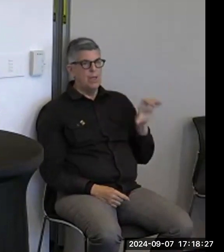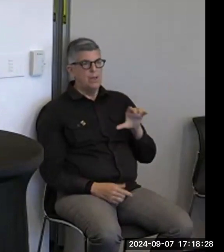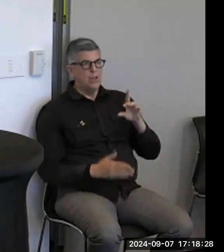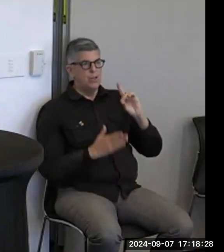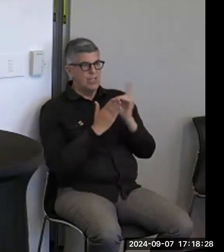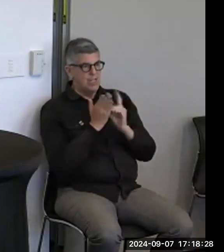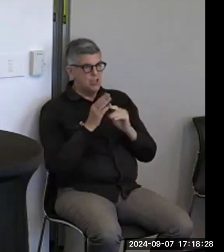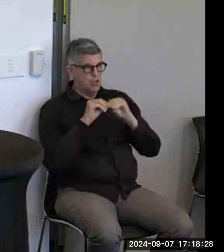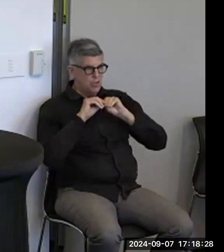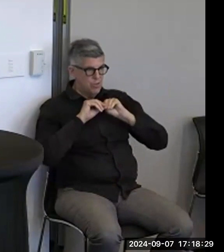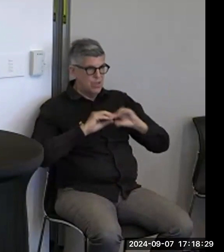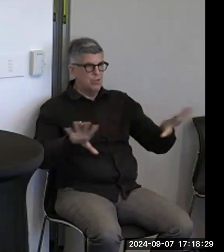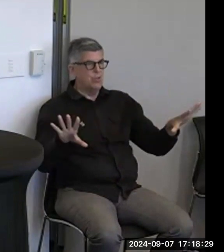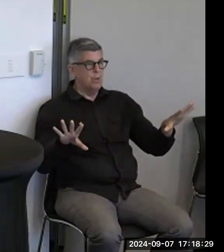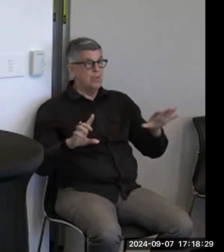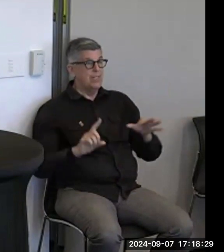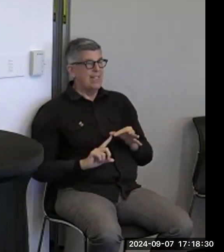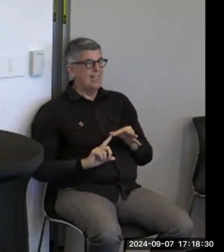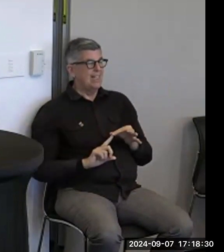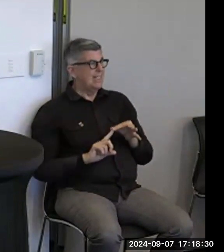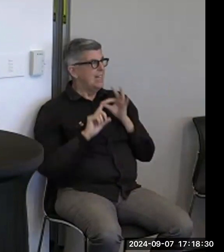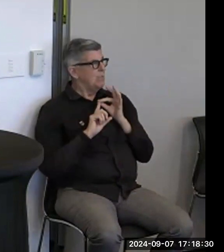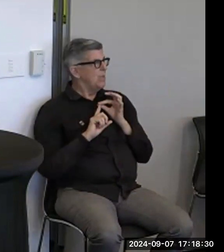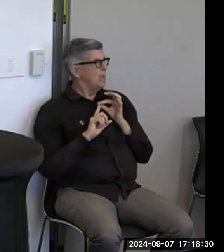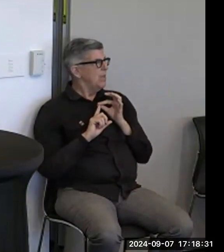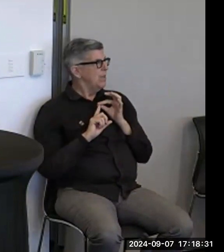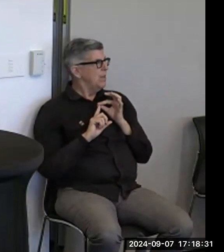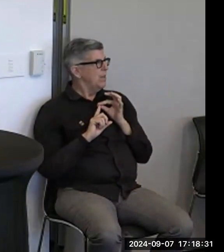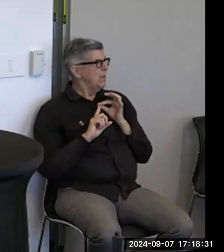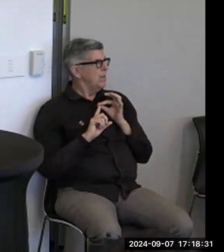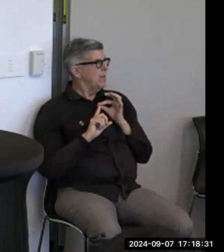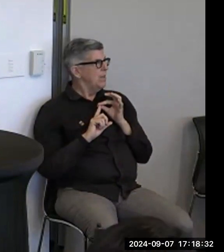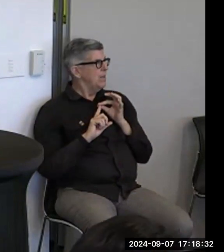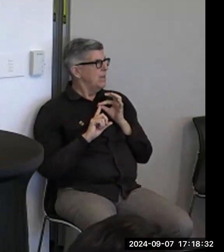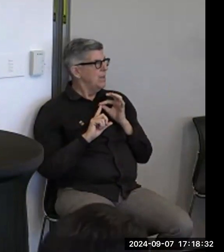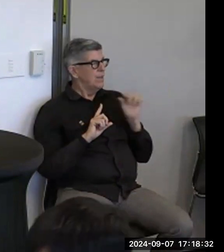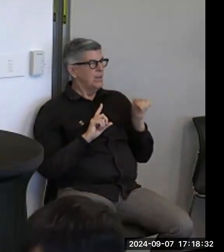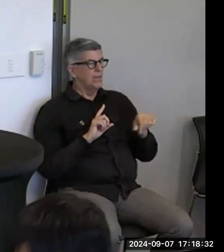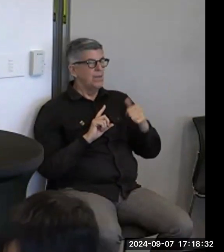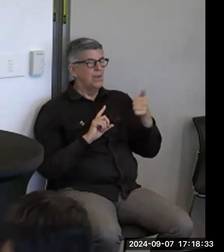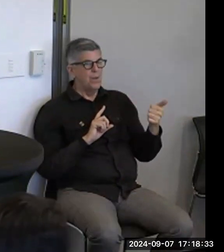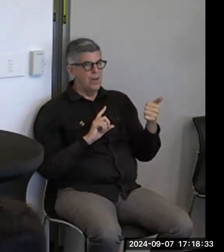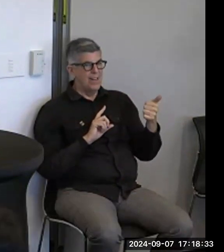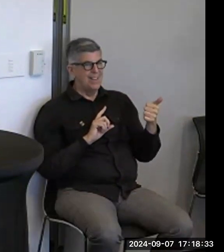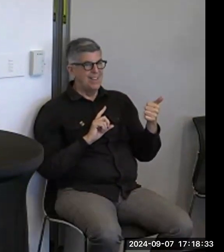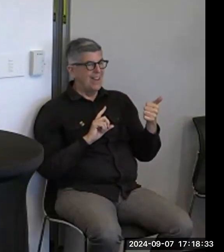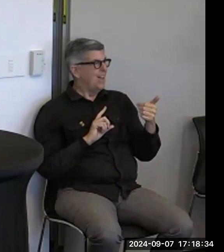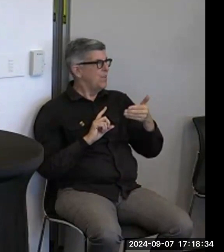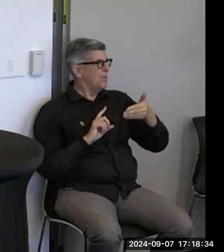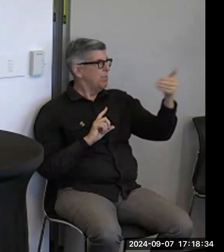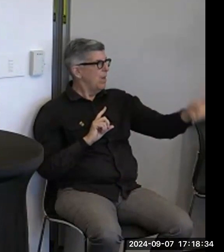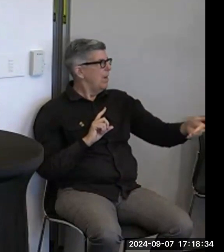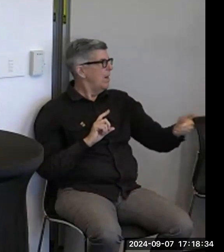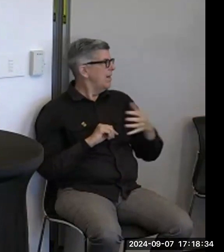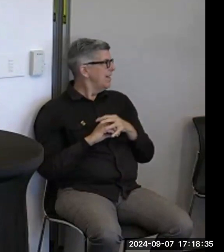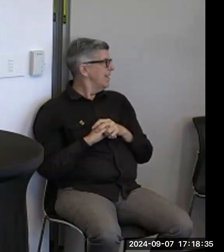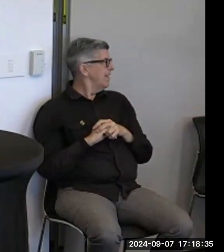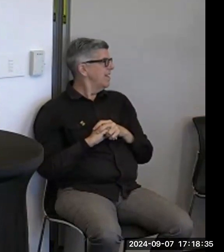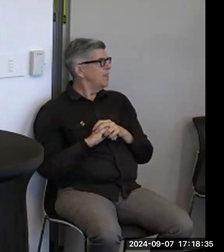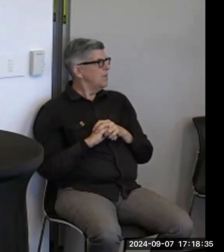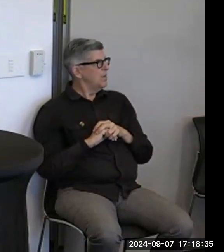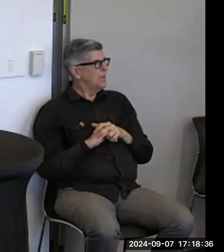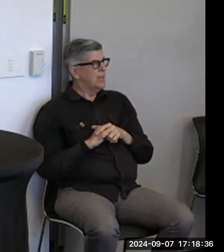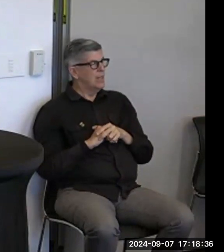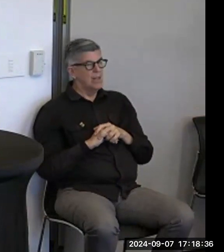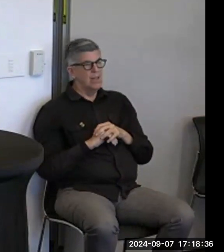distribution, except there's no one at the other end, right? So I'm just wondering, again, we heard